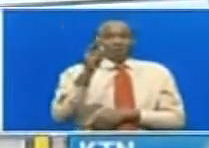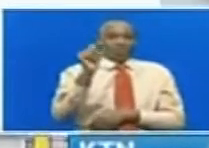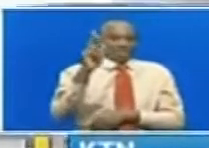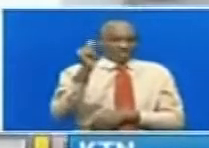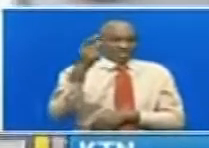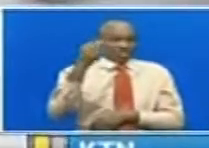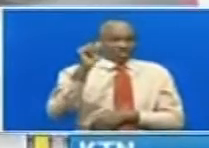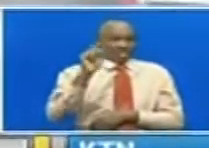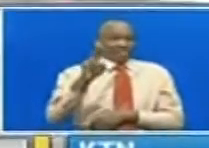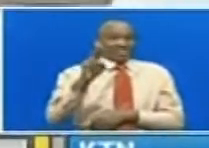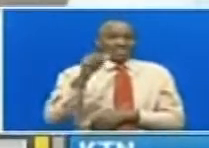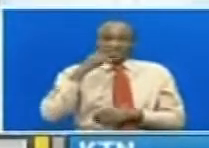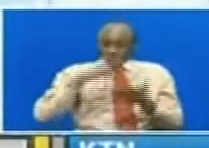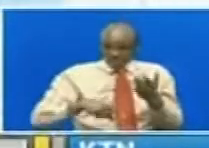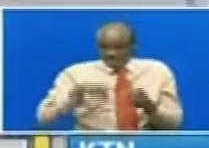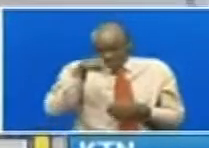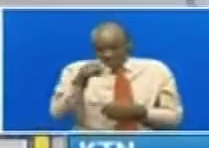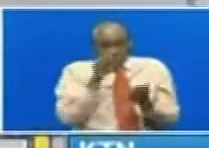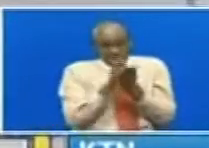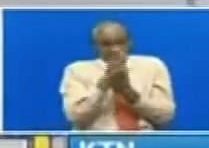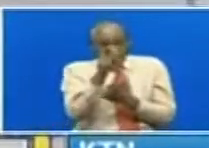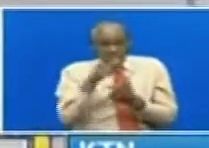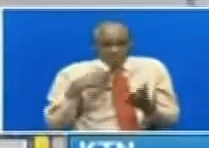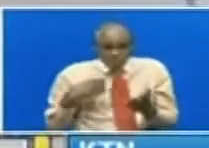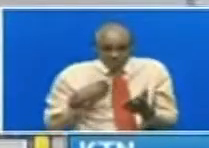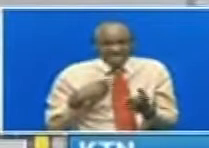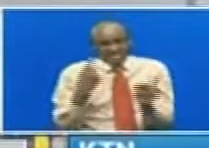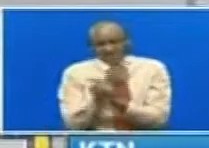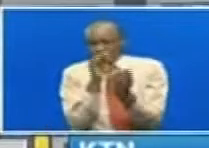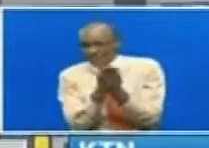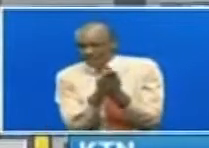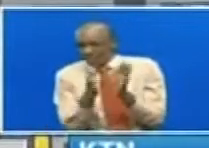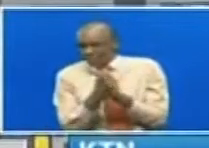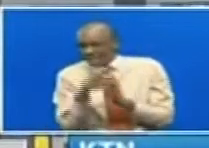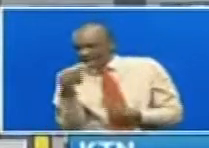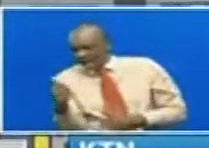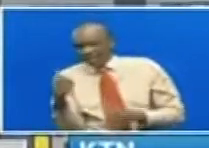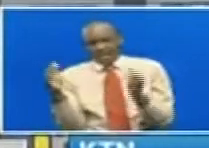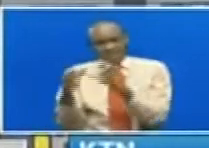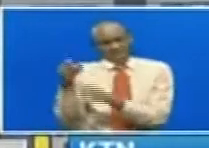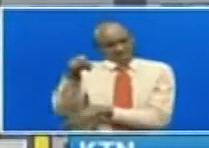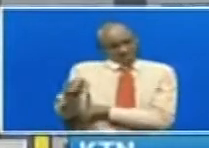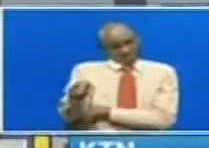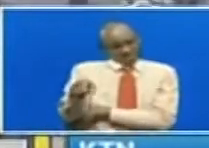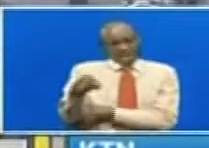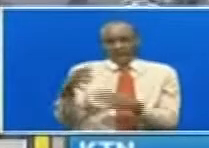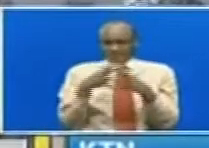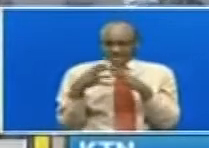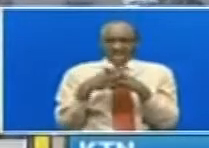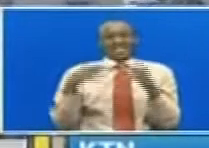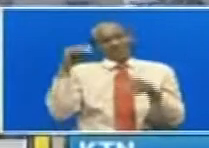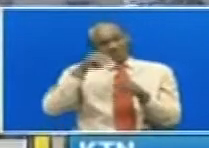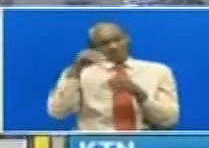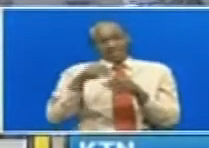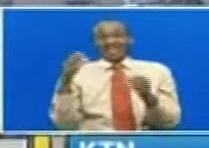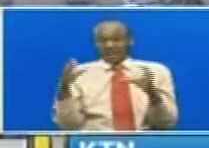news has led to the takeover of Rawat's bank, Bremer Banking Corporation, with the bank's parent company, British American Investment Company,